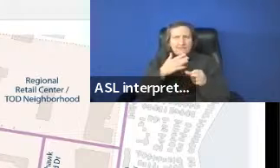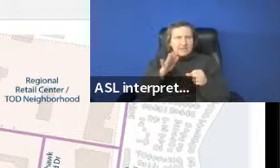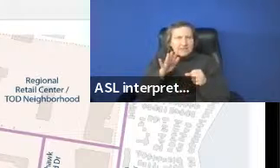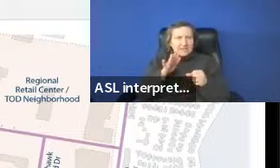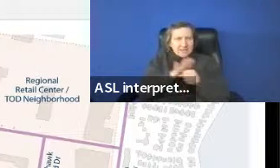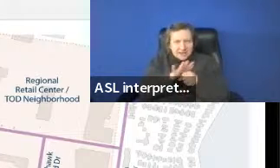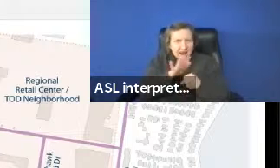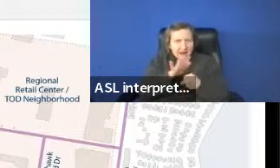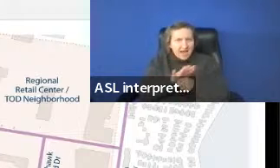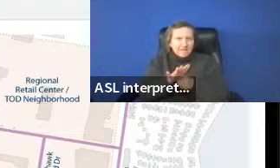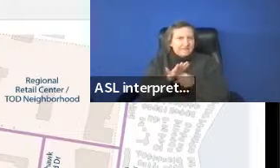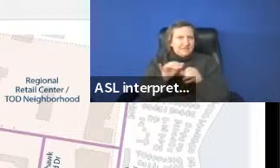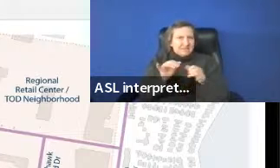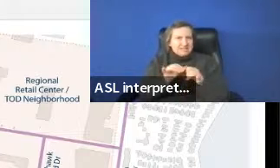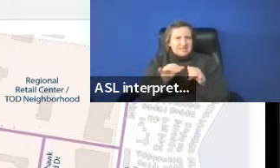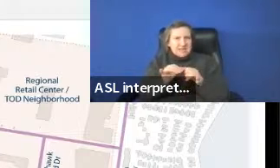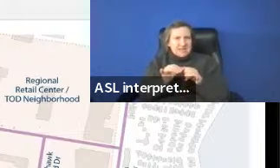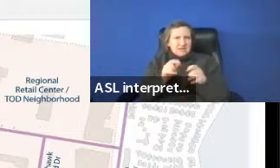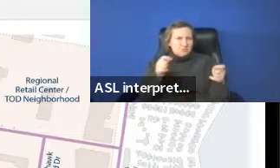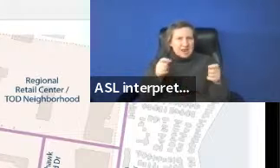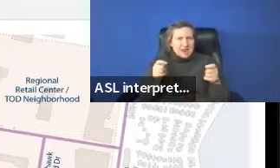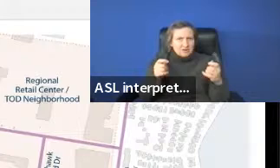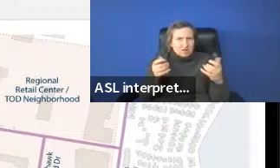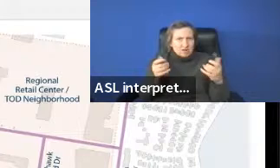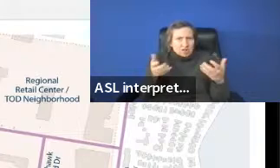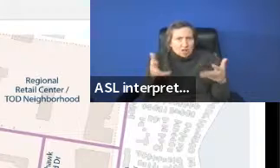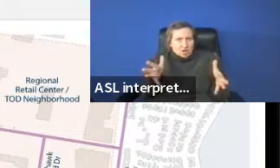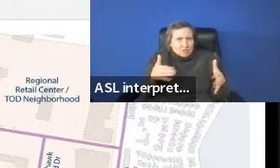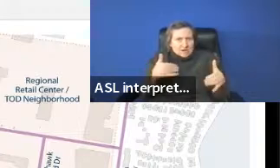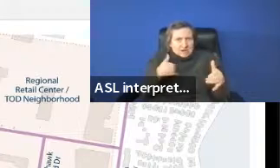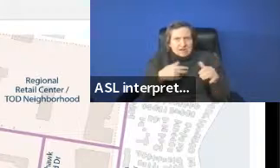capacity to handle existing traffic?